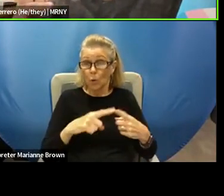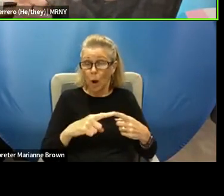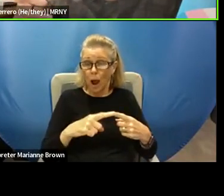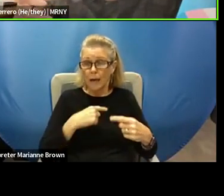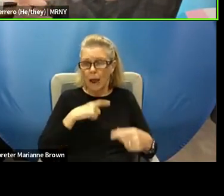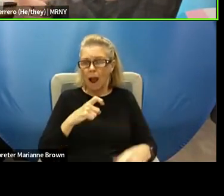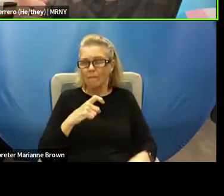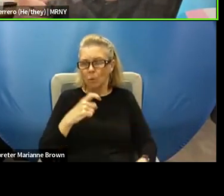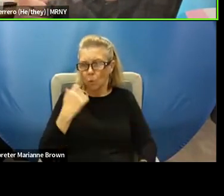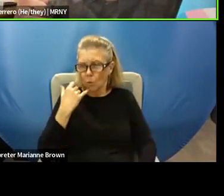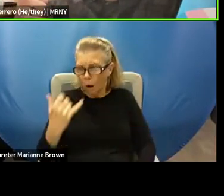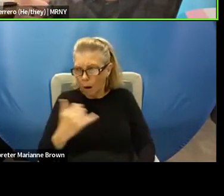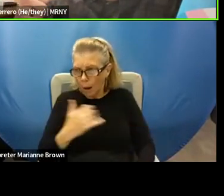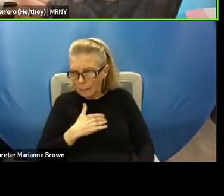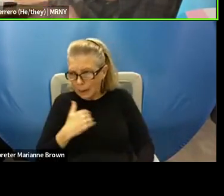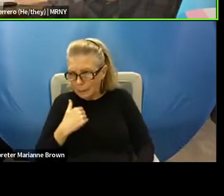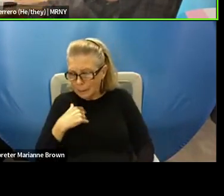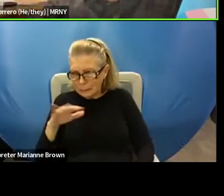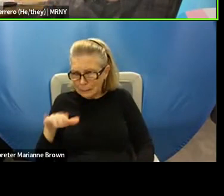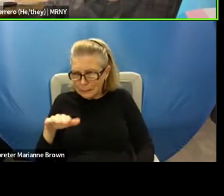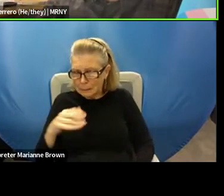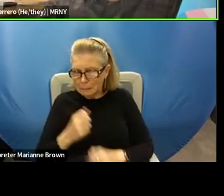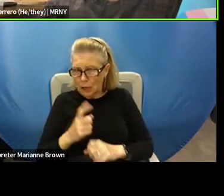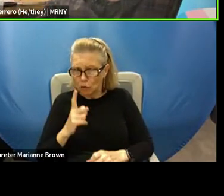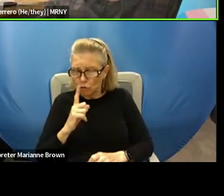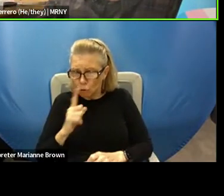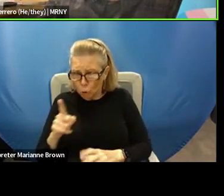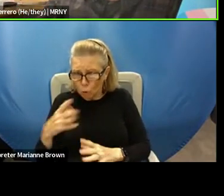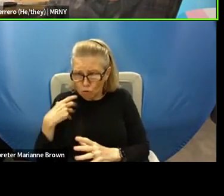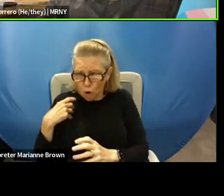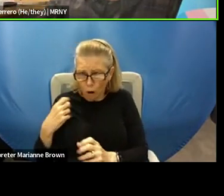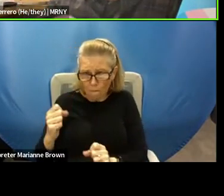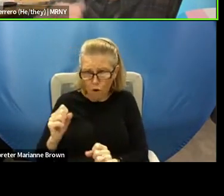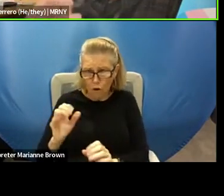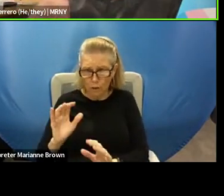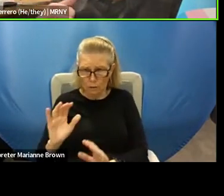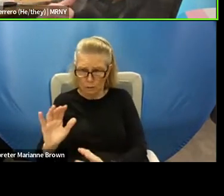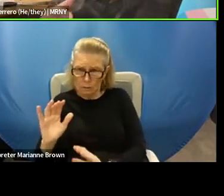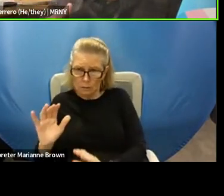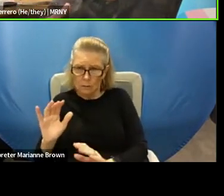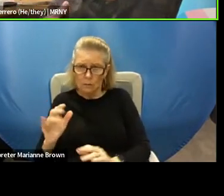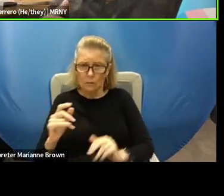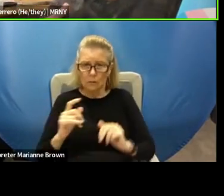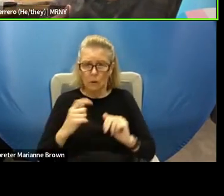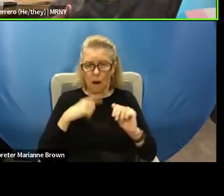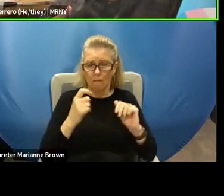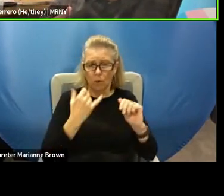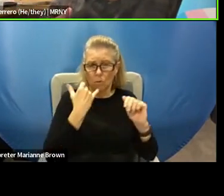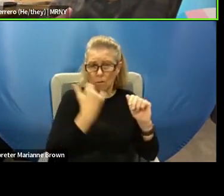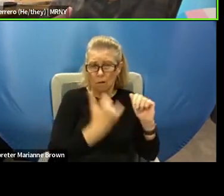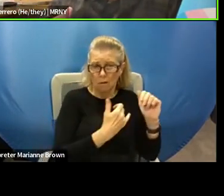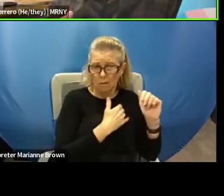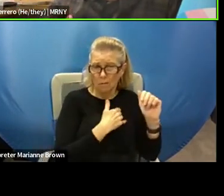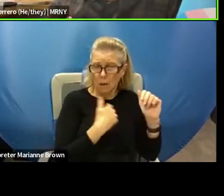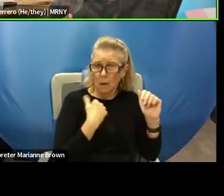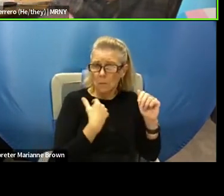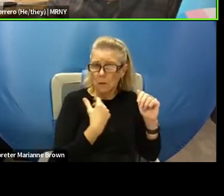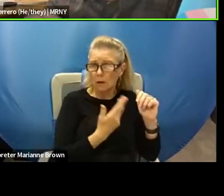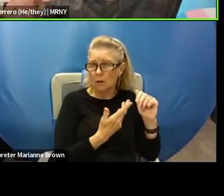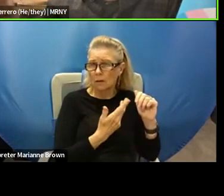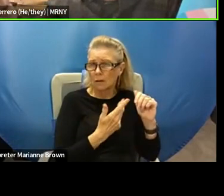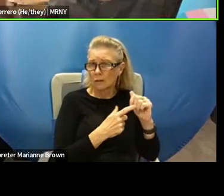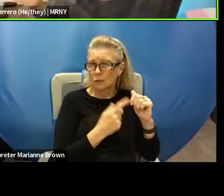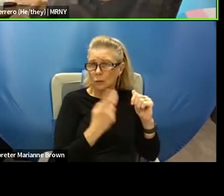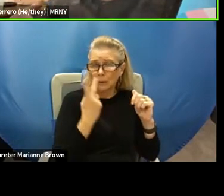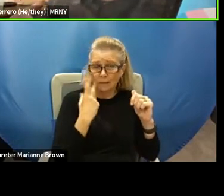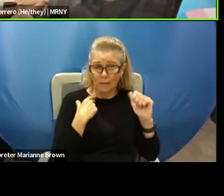member just to make sure that, like she's recovering, or I need to call a member to see if I